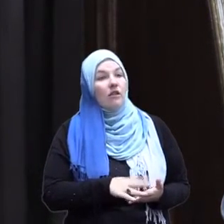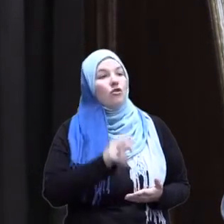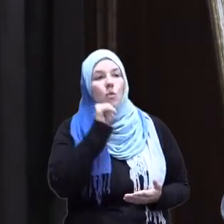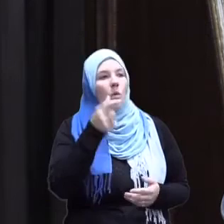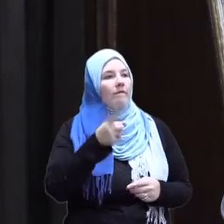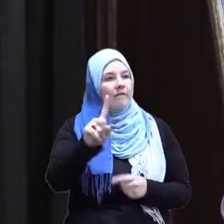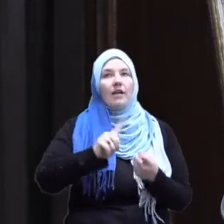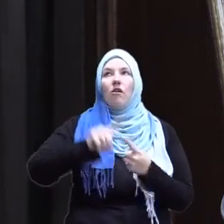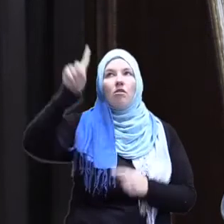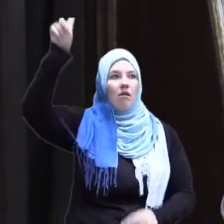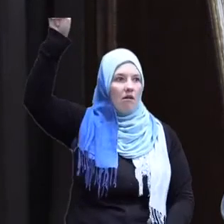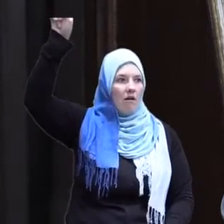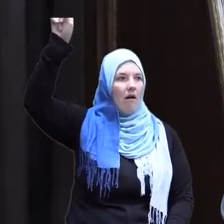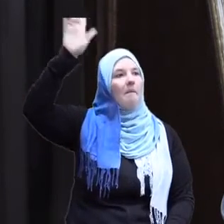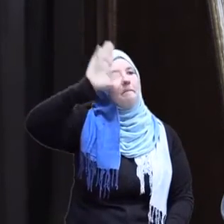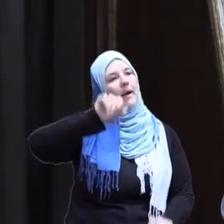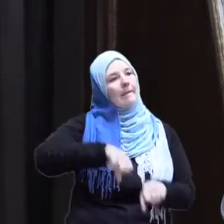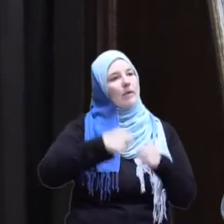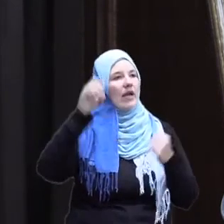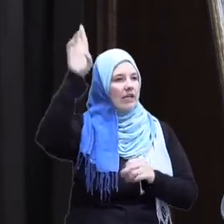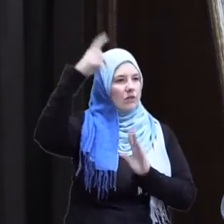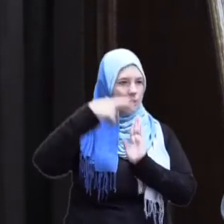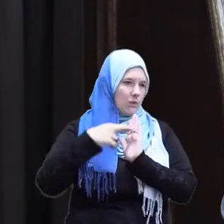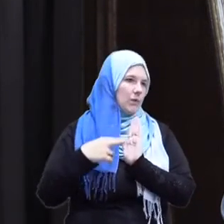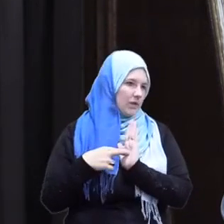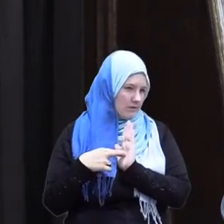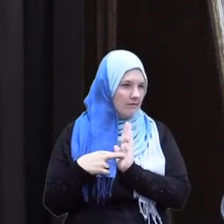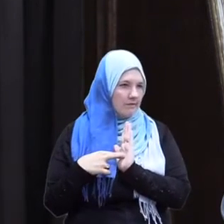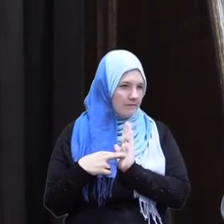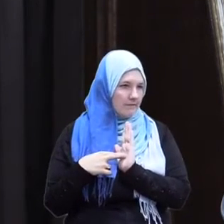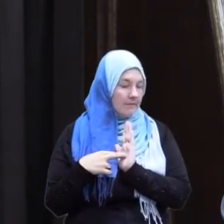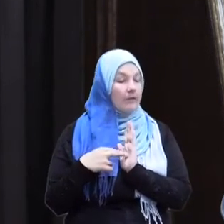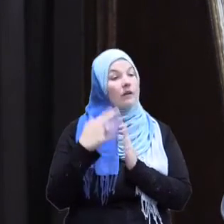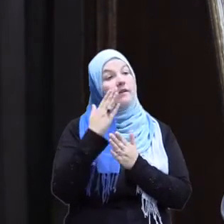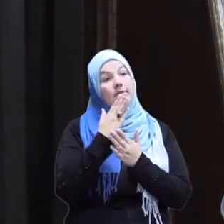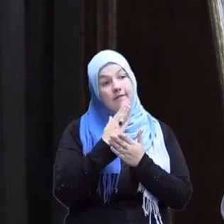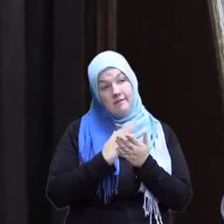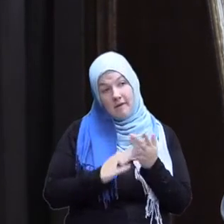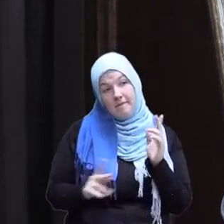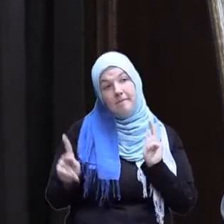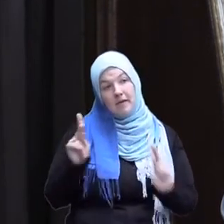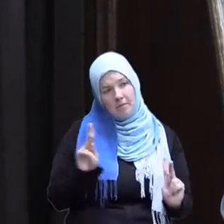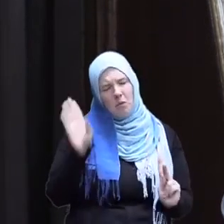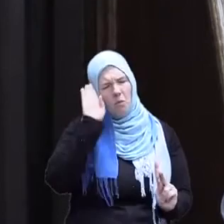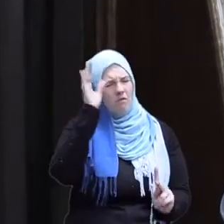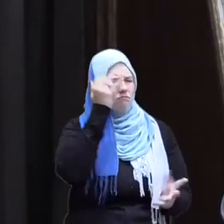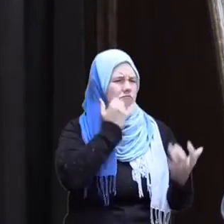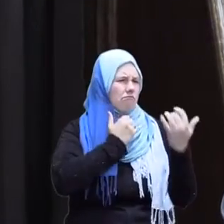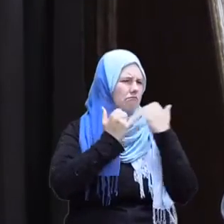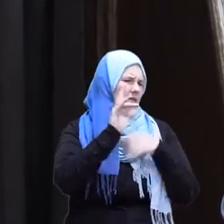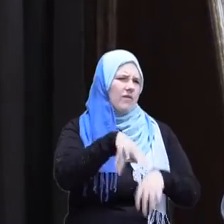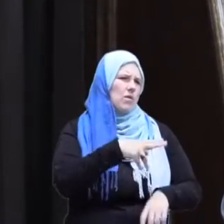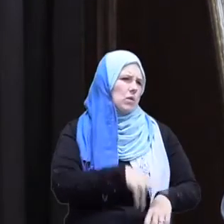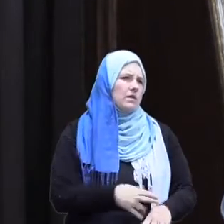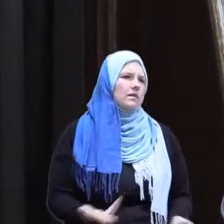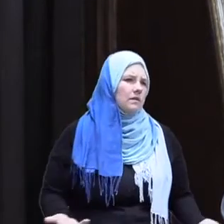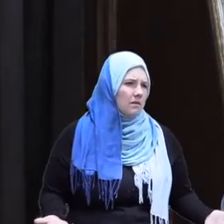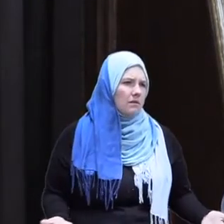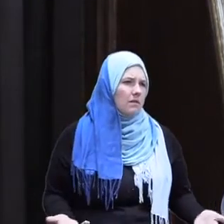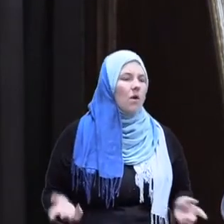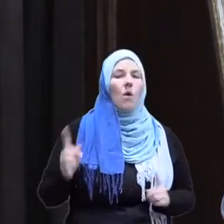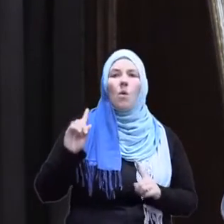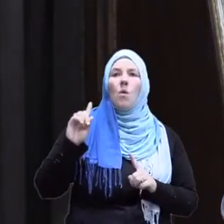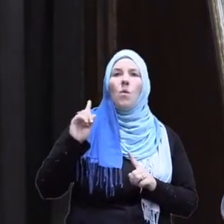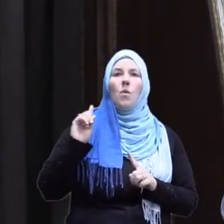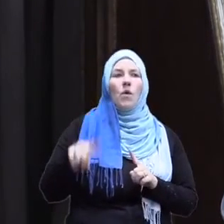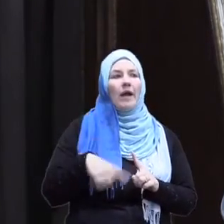Allah by violating His order. Some of us will do some mistakes. And when somebody talks